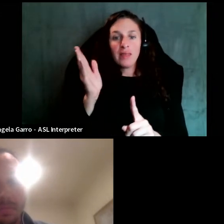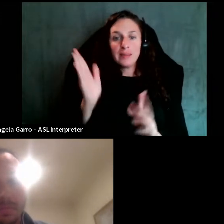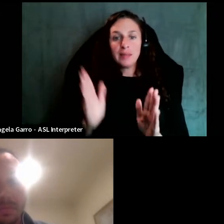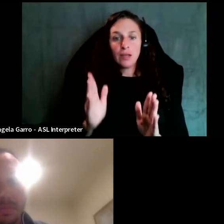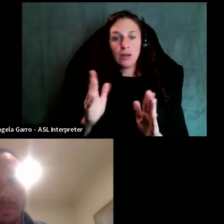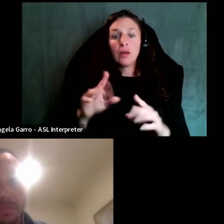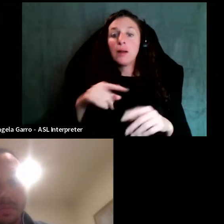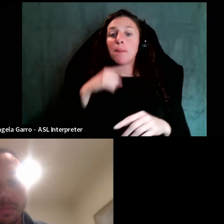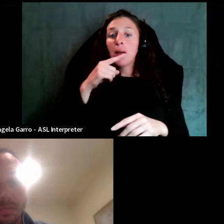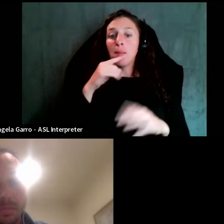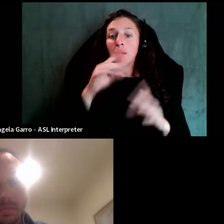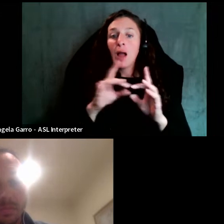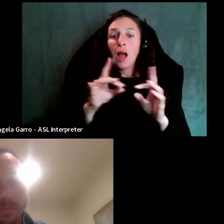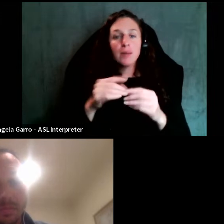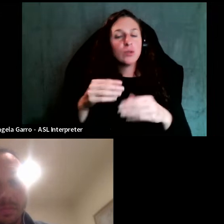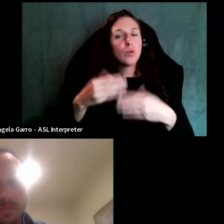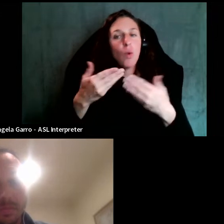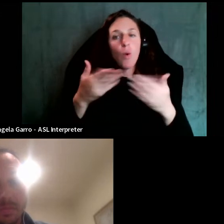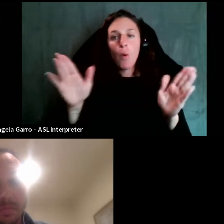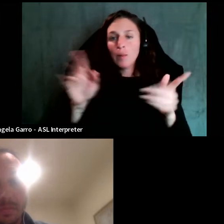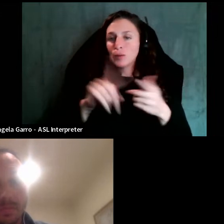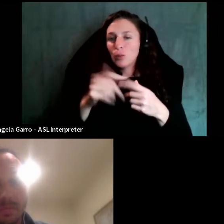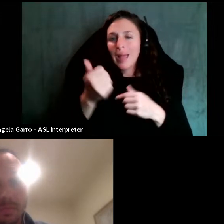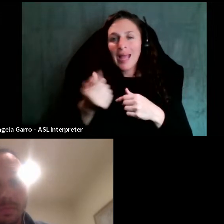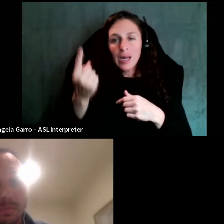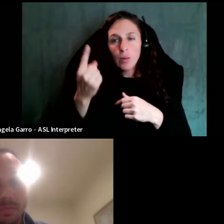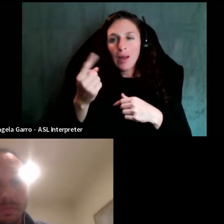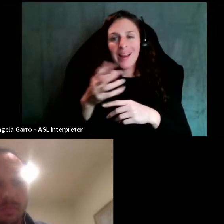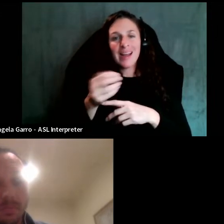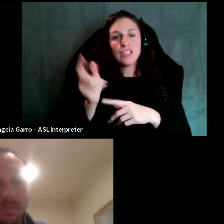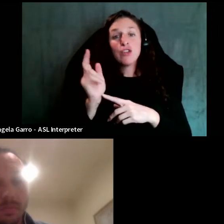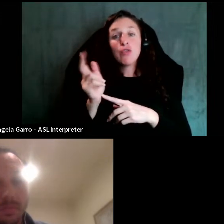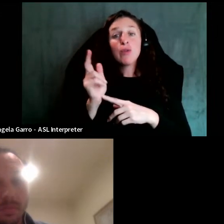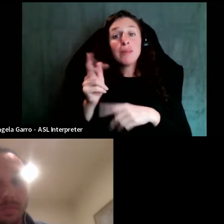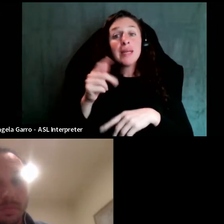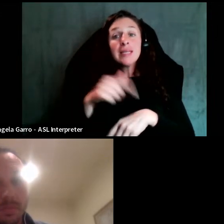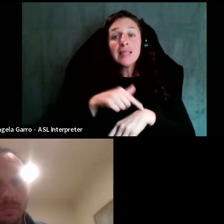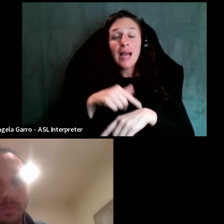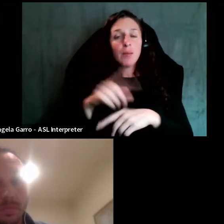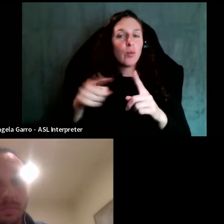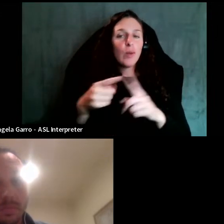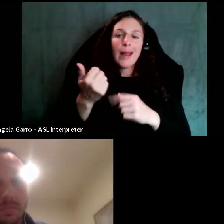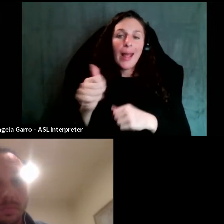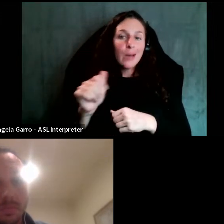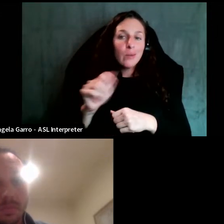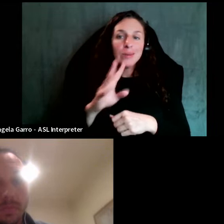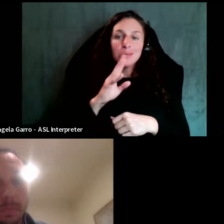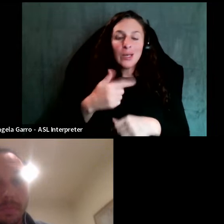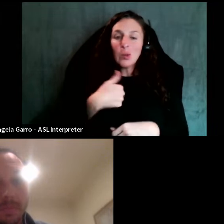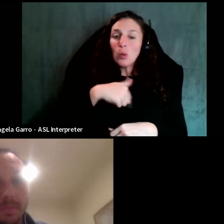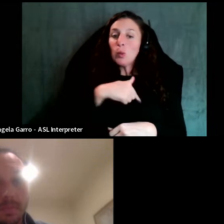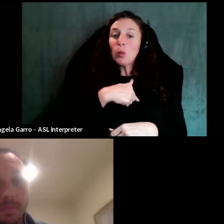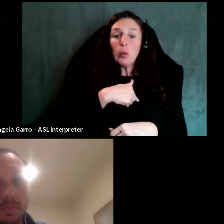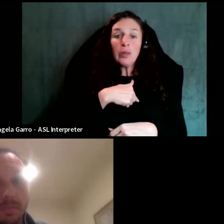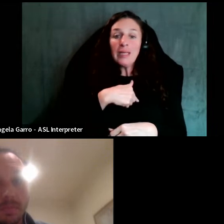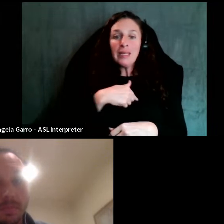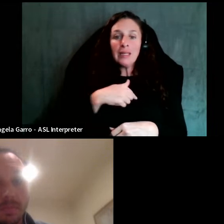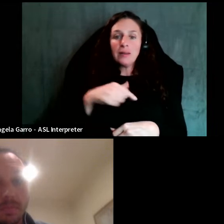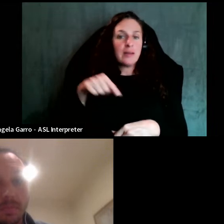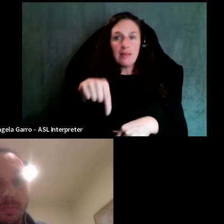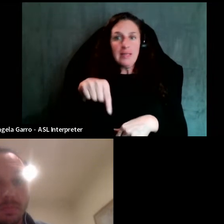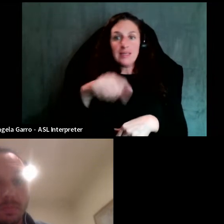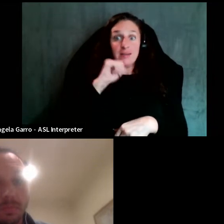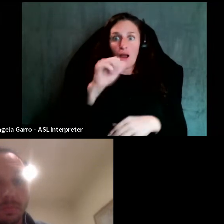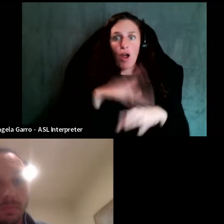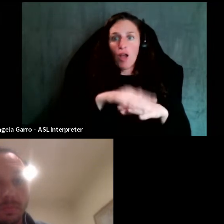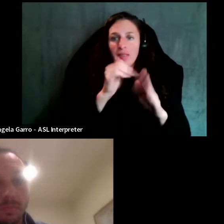public comment is open to anyone, and it is a 3-minute time when anyone gets to speak. We do not put this on, this is not on the agenda. In